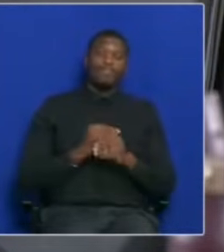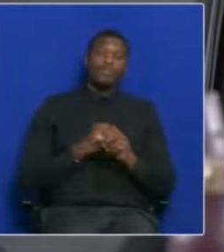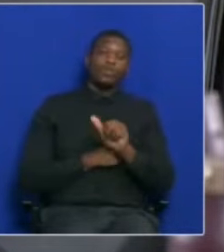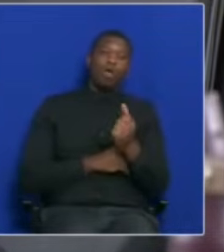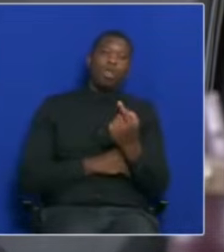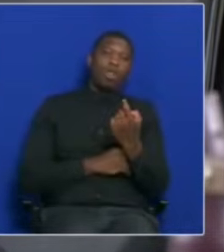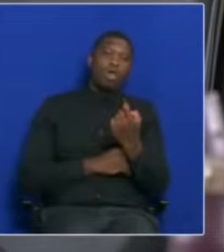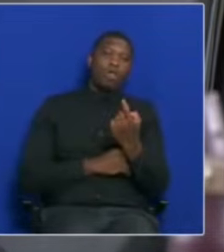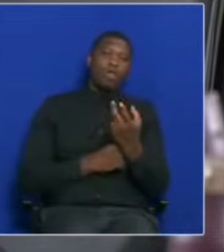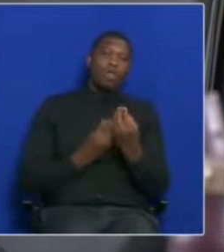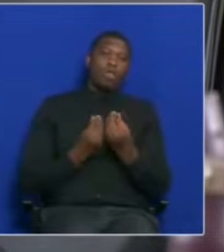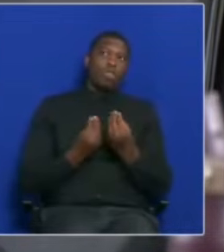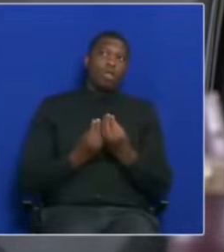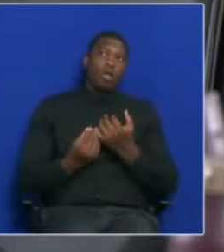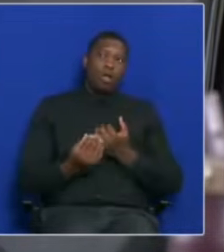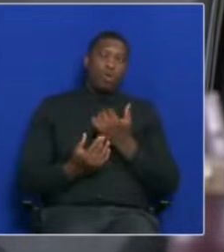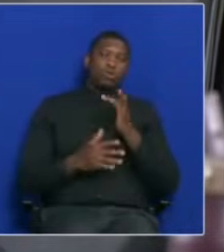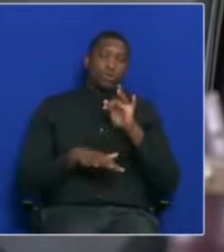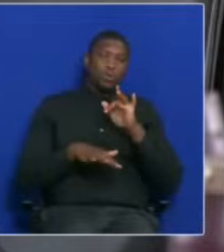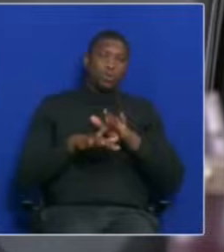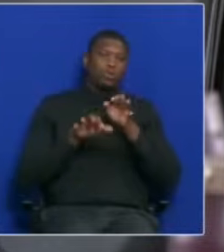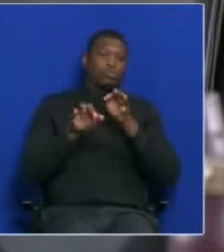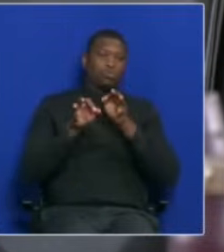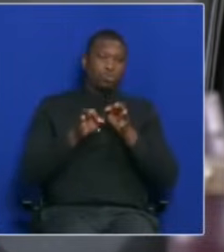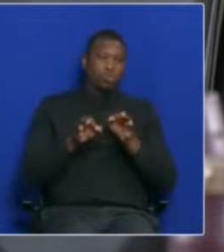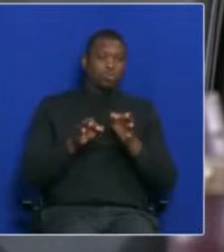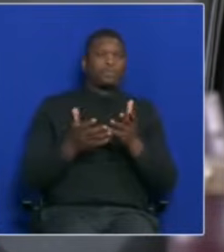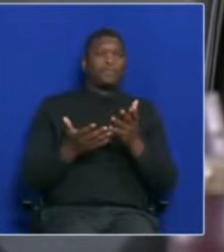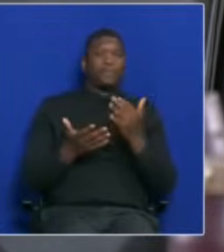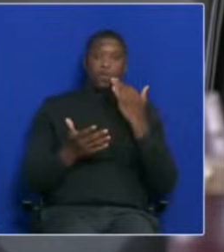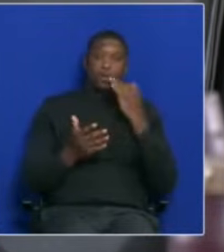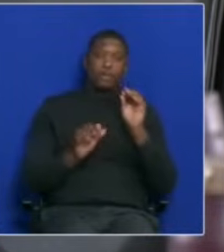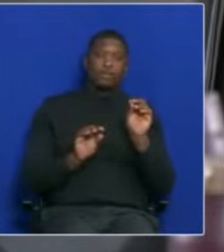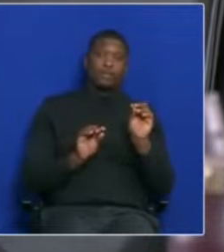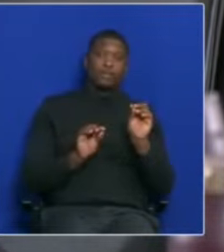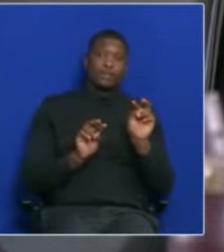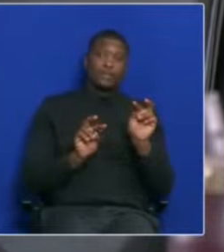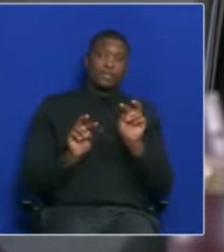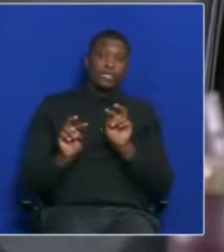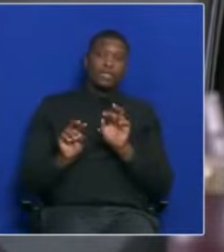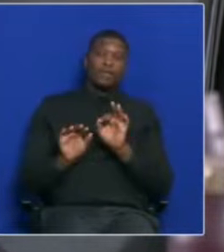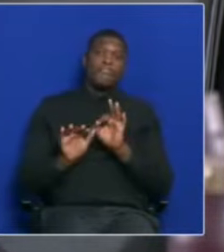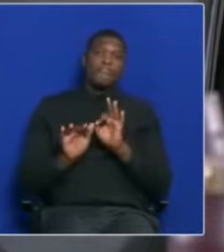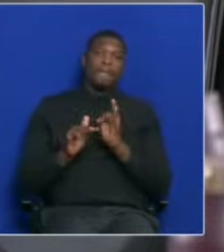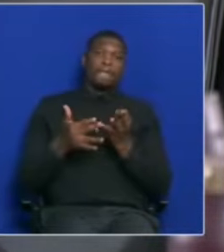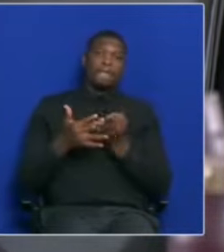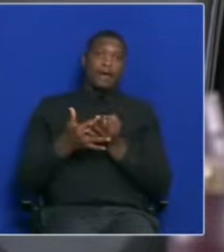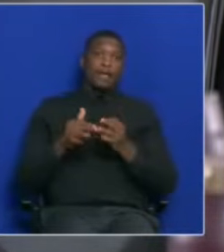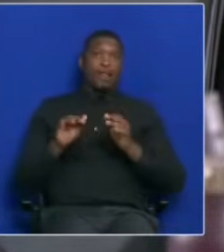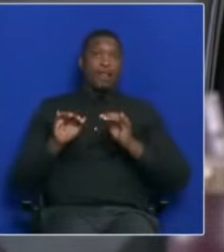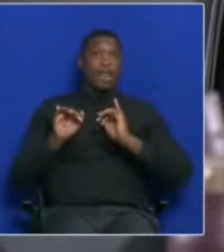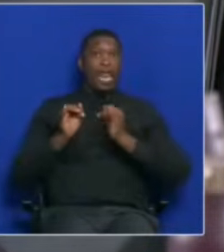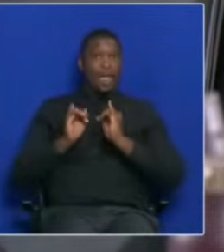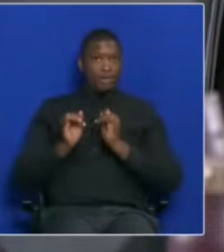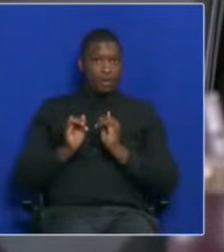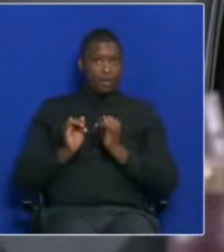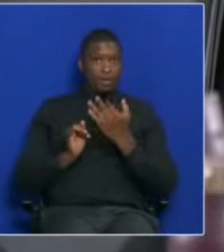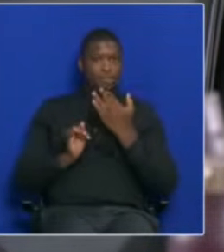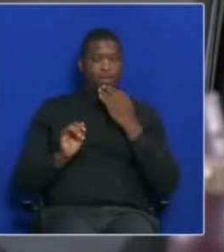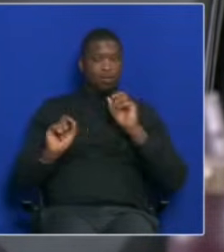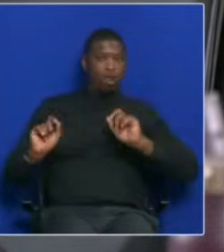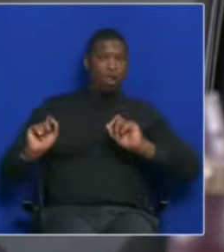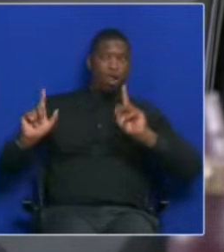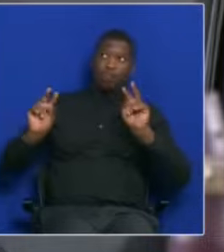touch on is if we go to file 11, I know you don't have it, so I'm going to ask you to look at your screens. And you